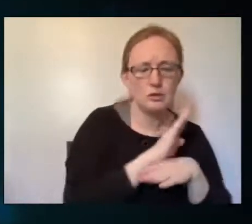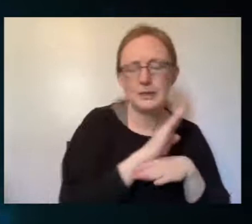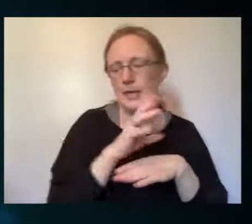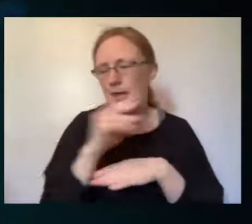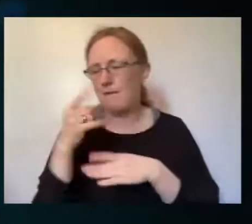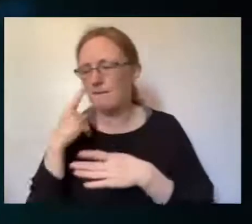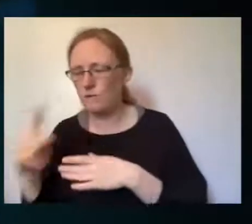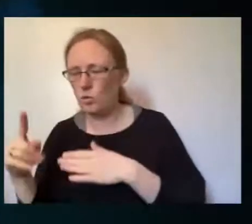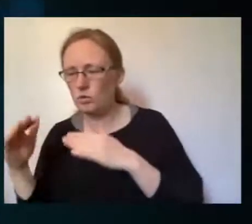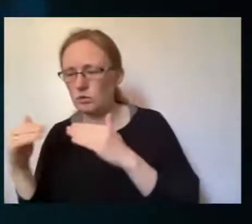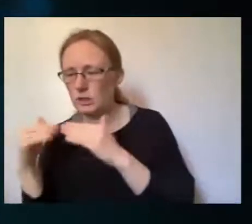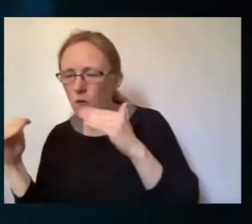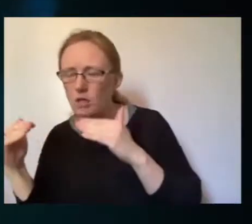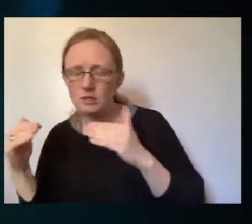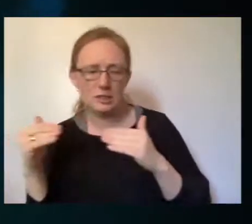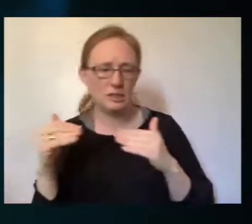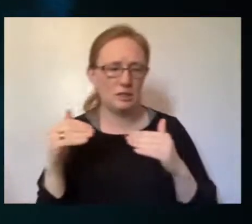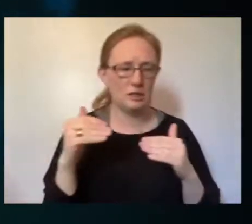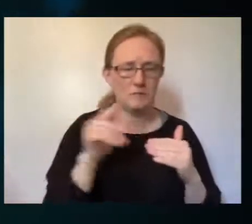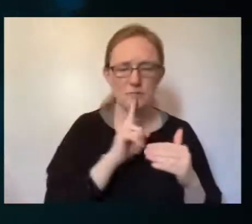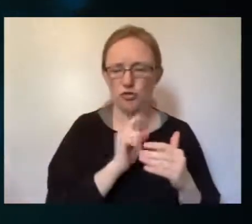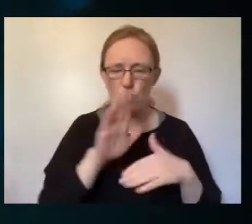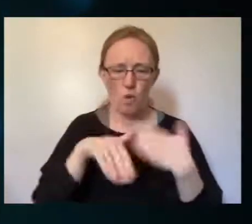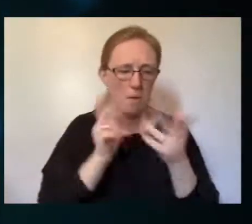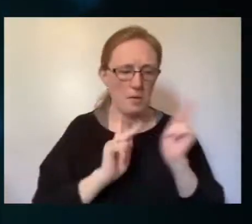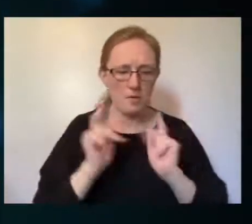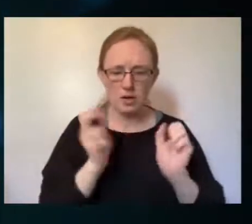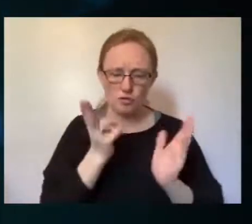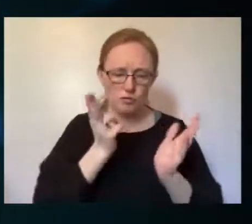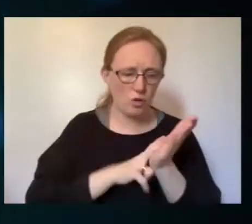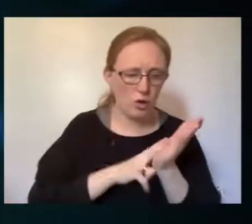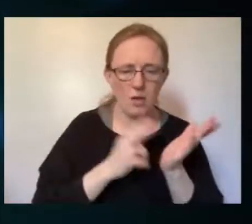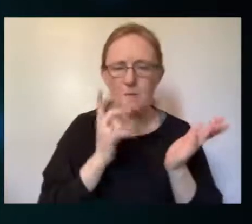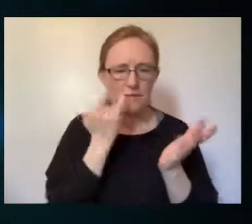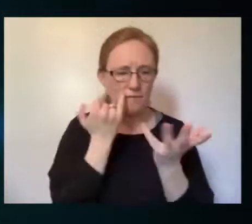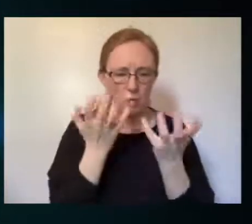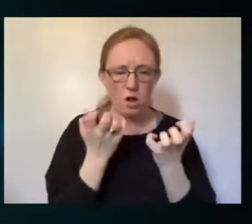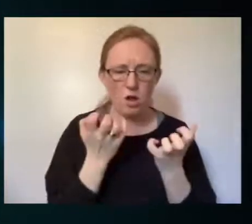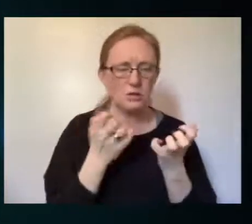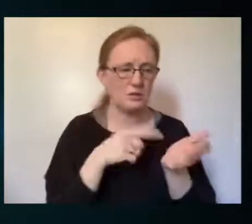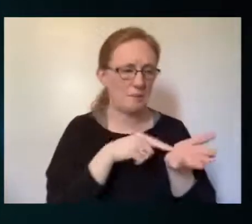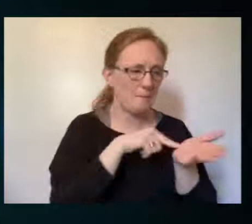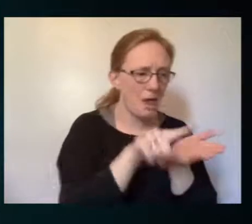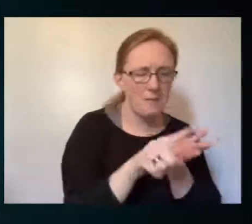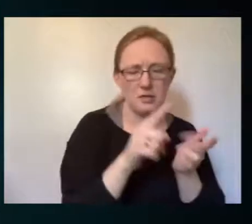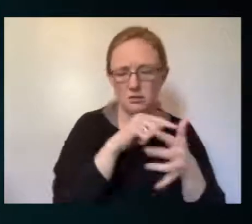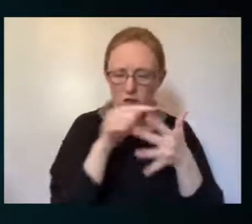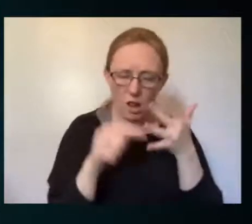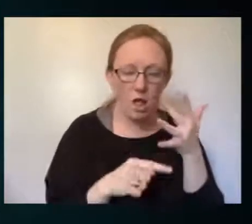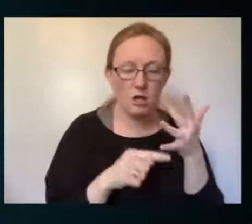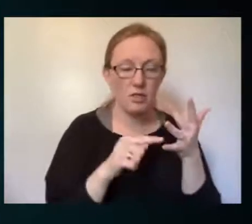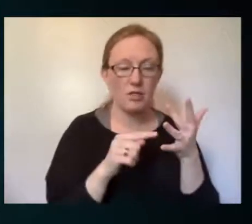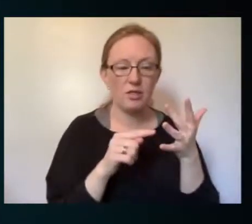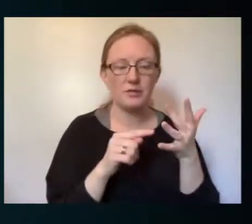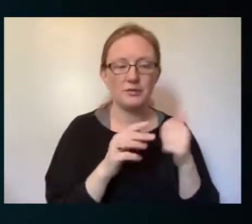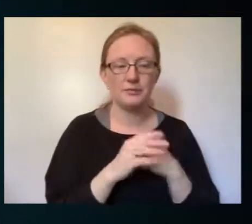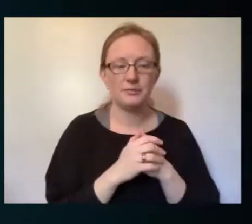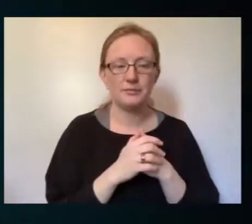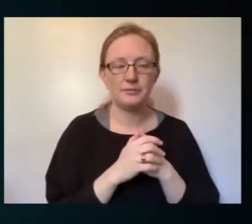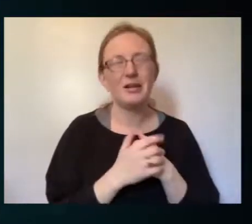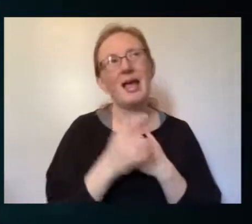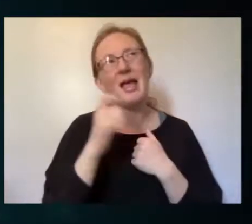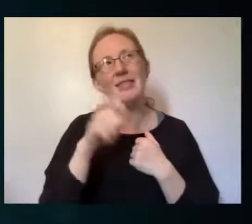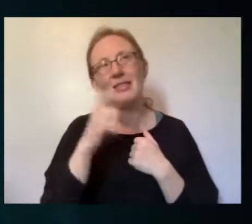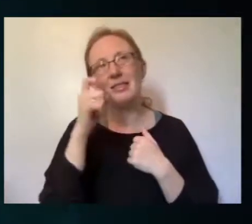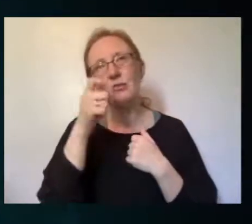differently? So, you know, every one of these issues around registration, payment, et cetera, I think, should come